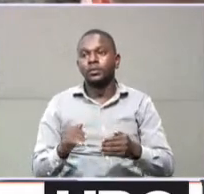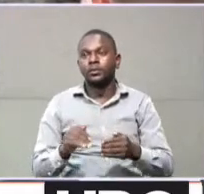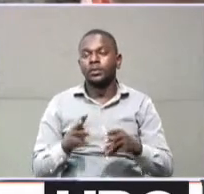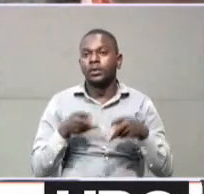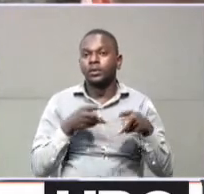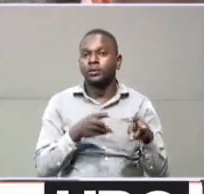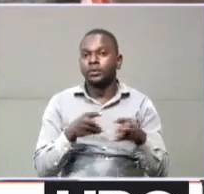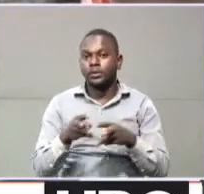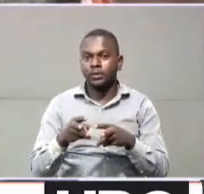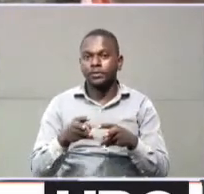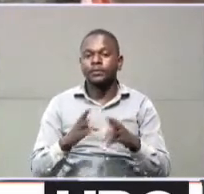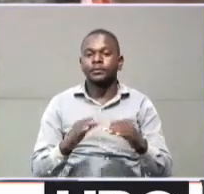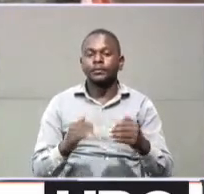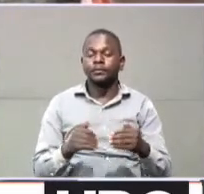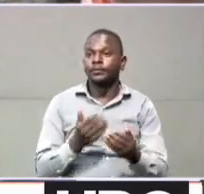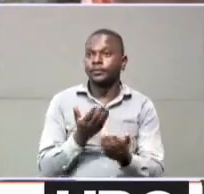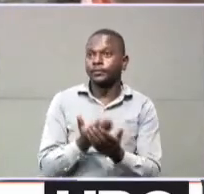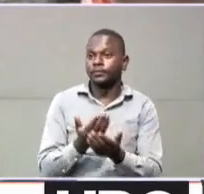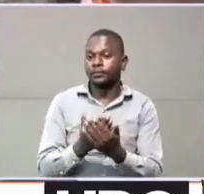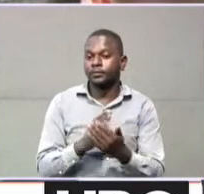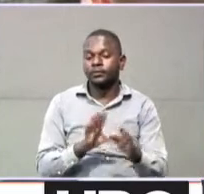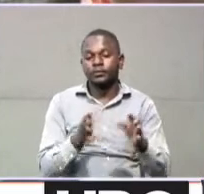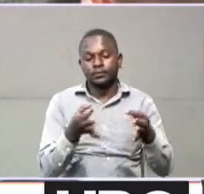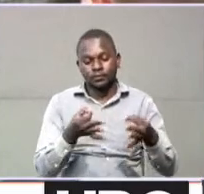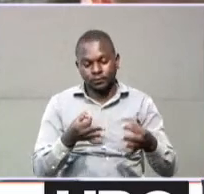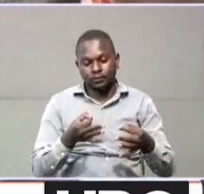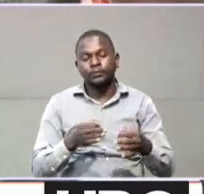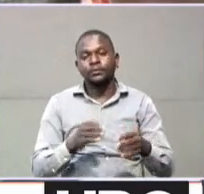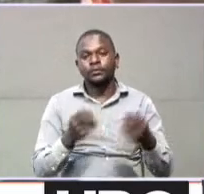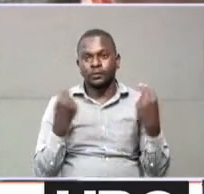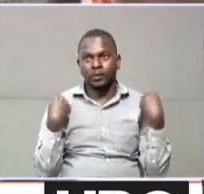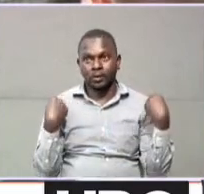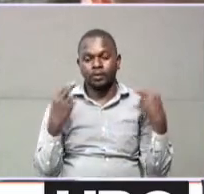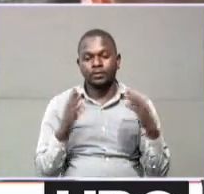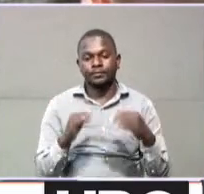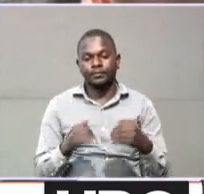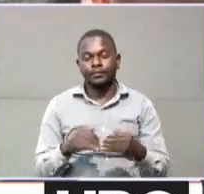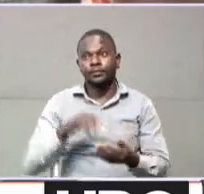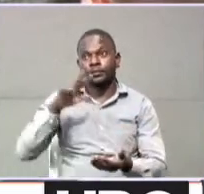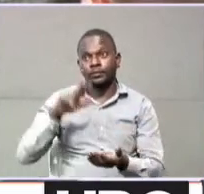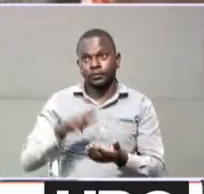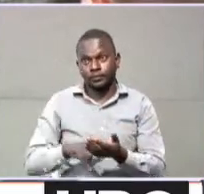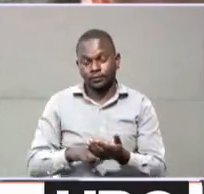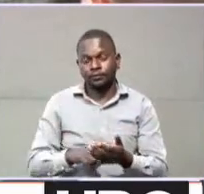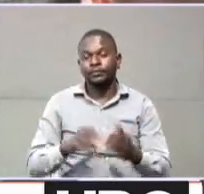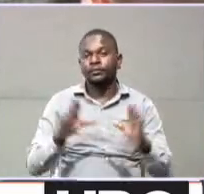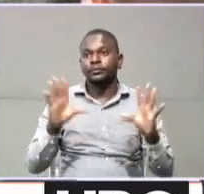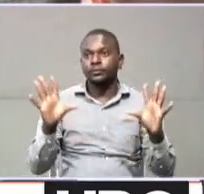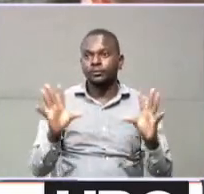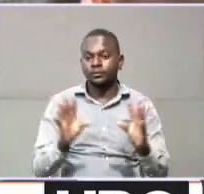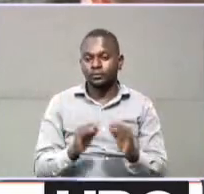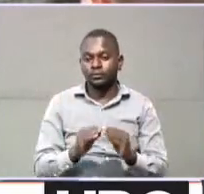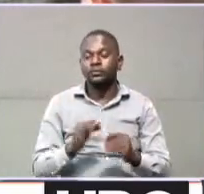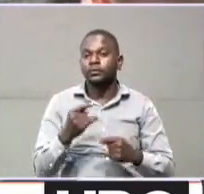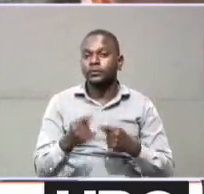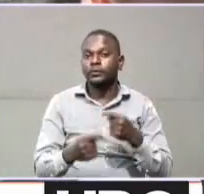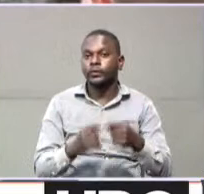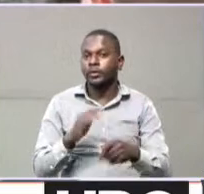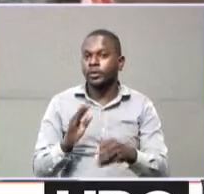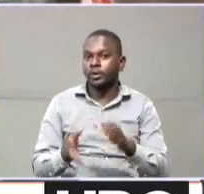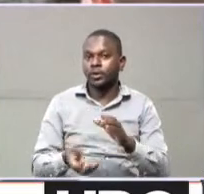system so we are urging the accounting officer to make sure that they verify and they finalize the process of